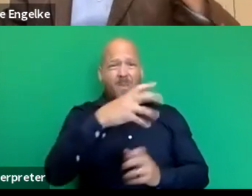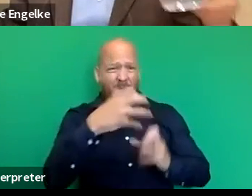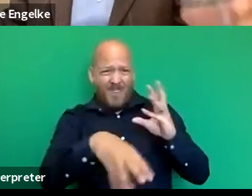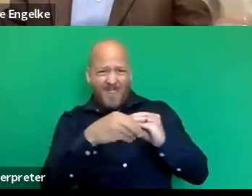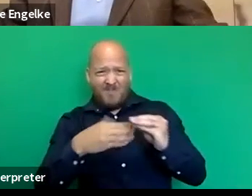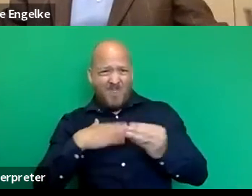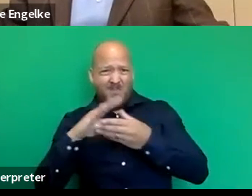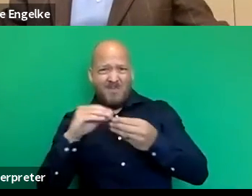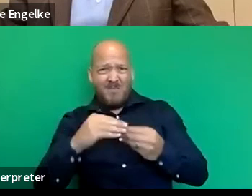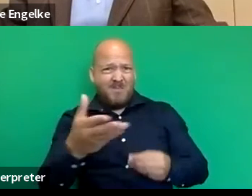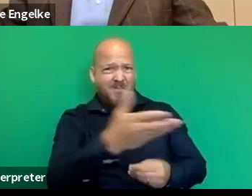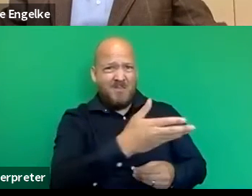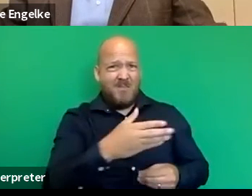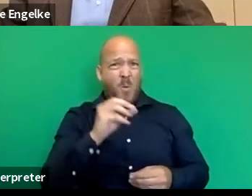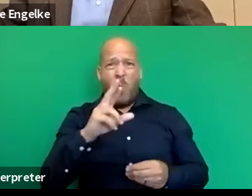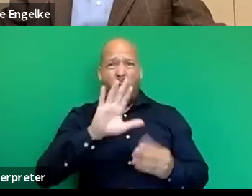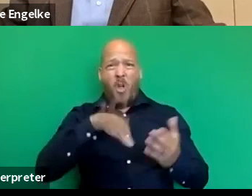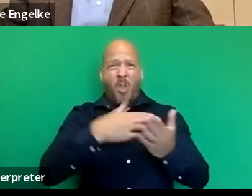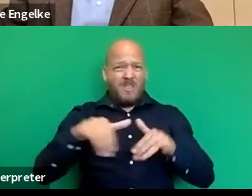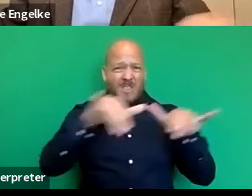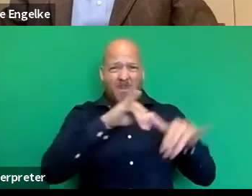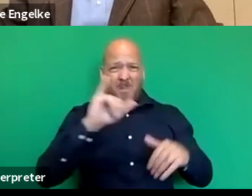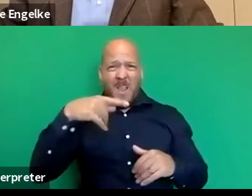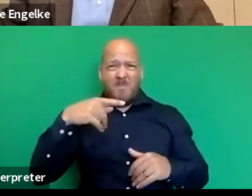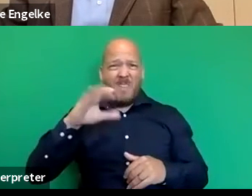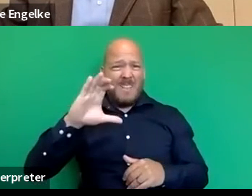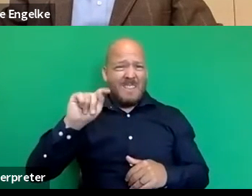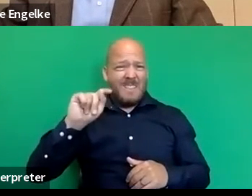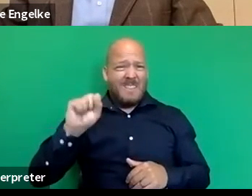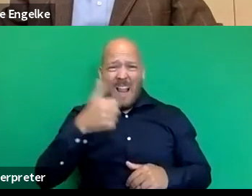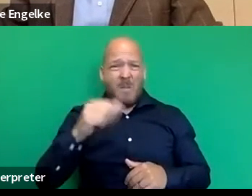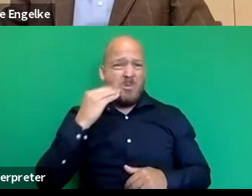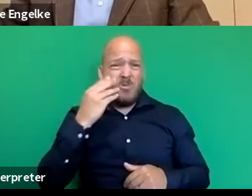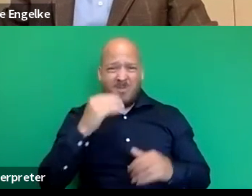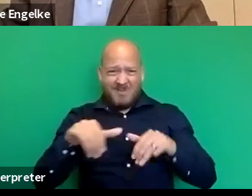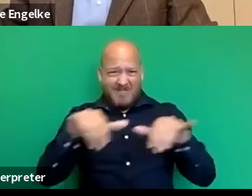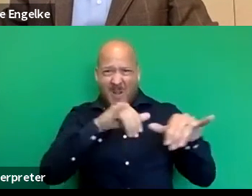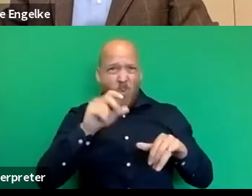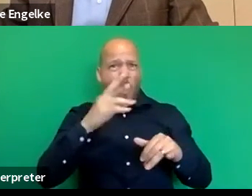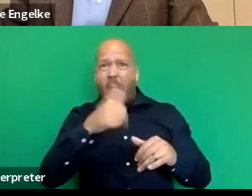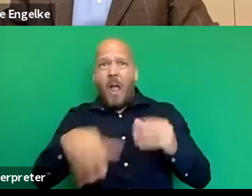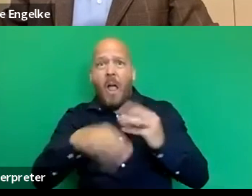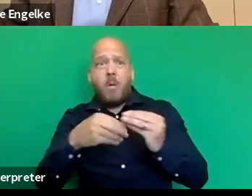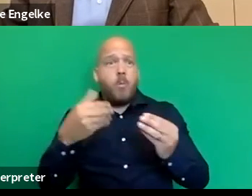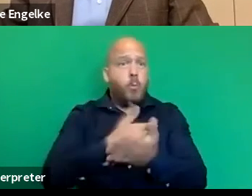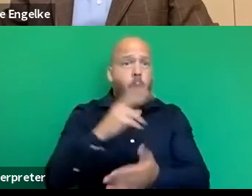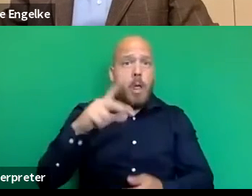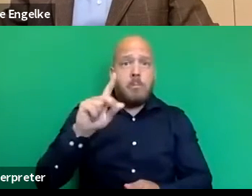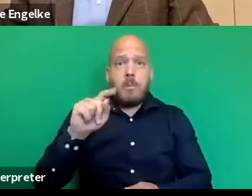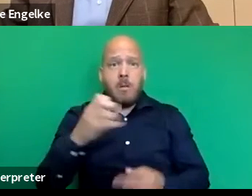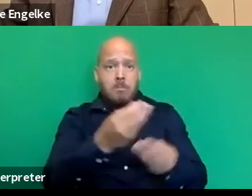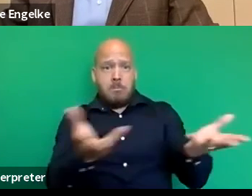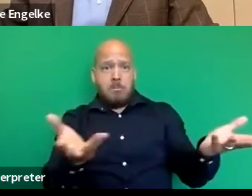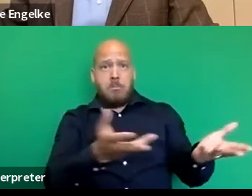users experience or the technology itself? I think for revoicing, Matt, it is the